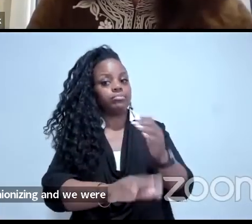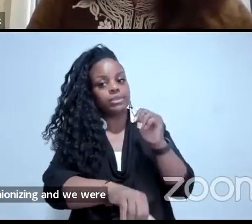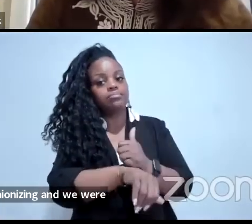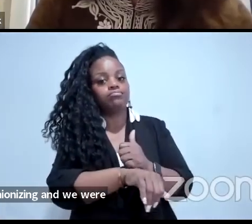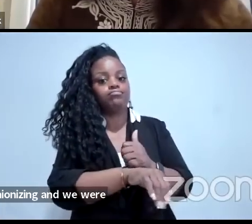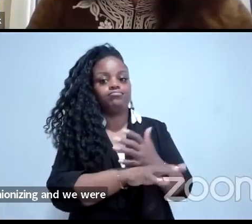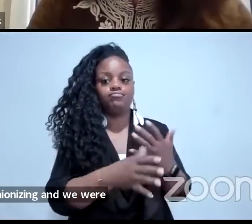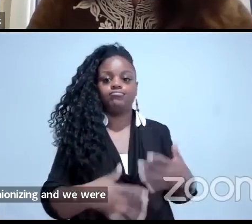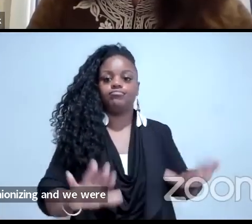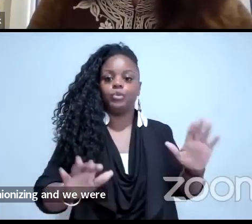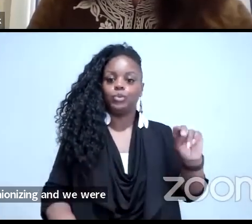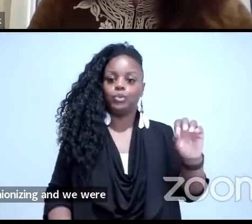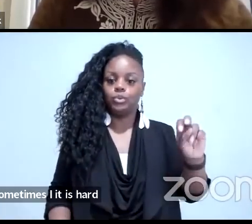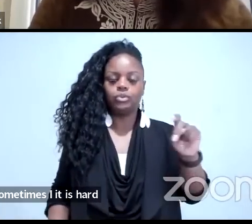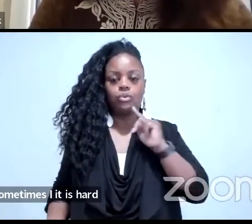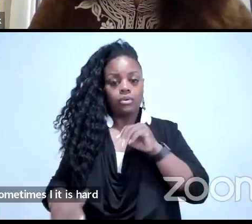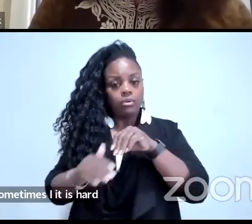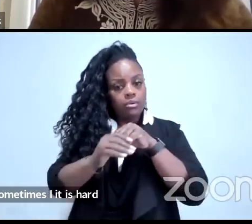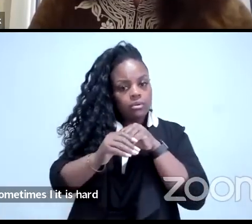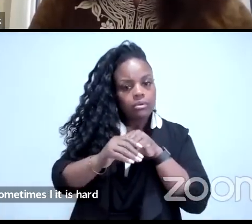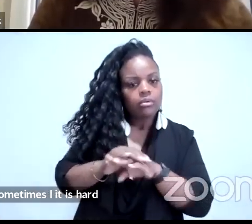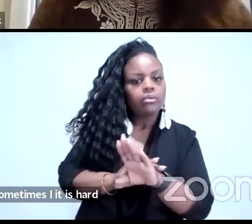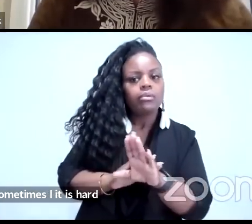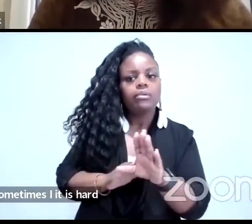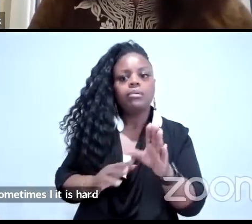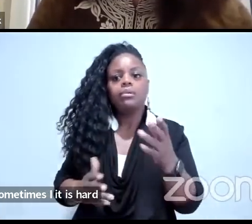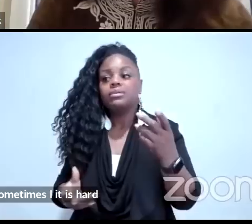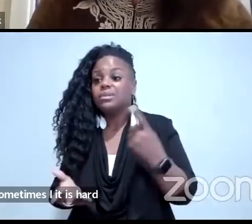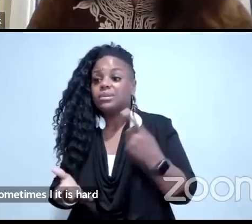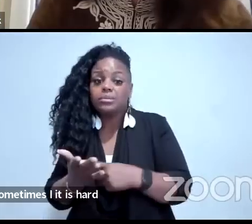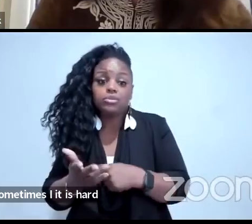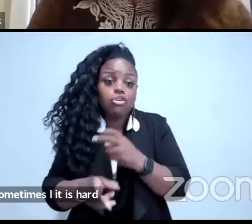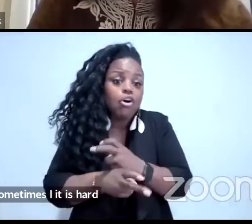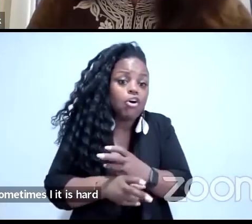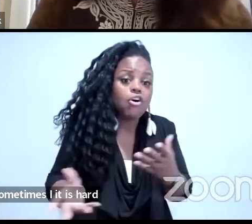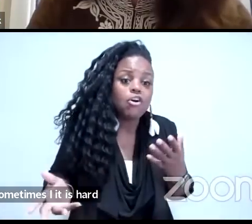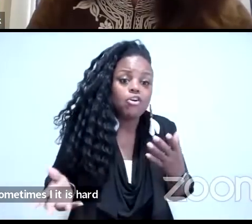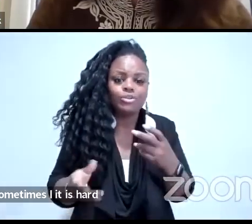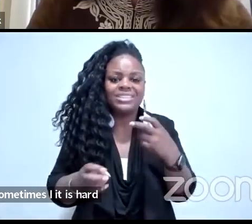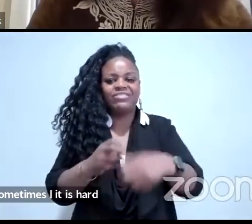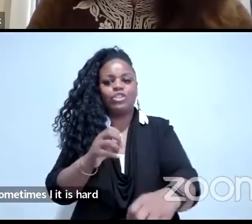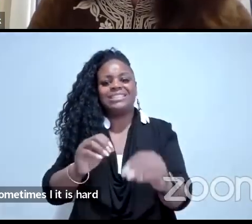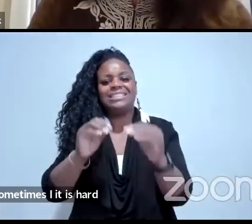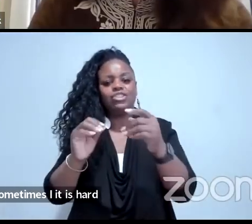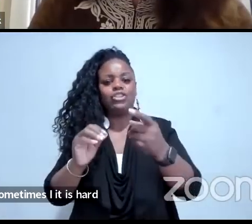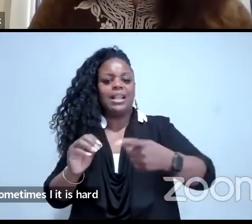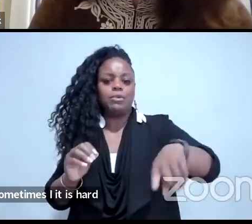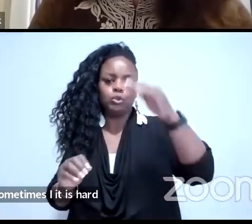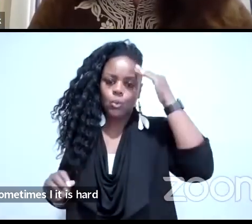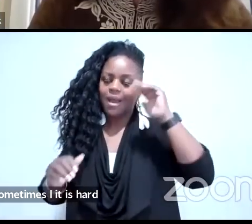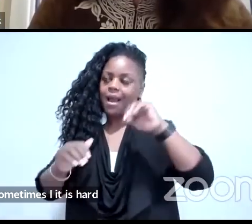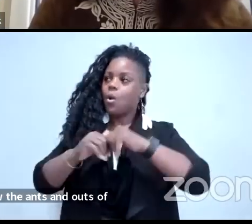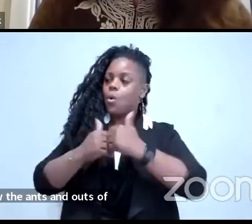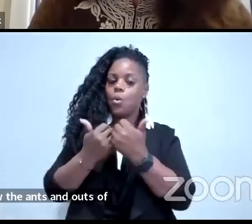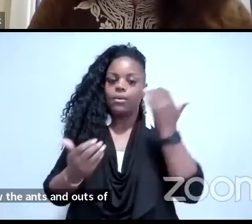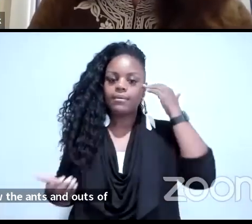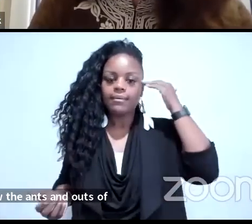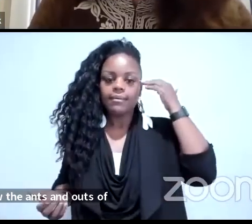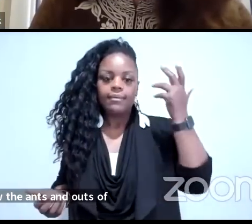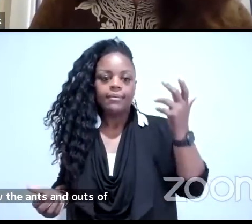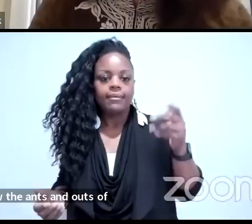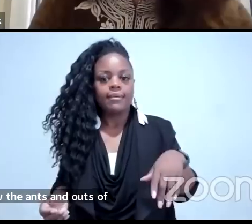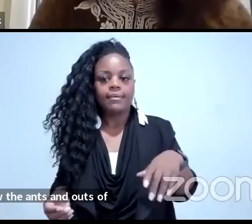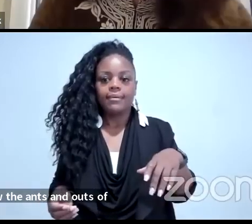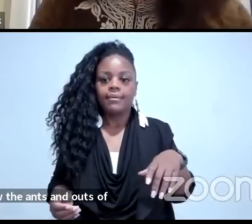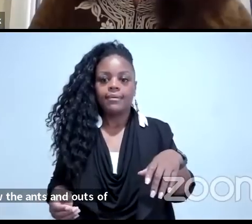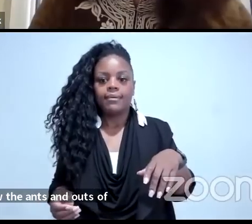even teach them how to know the ins and outs of Amazon, let alone trying to have a conversation to an Amazon worker